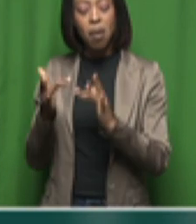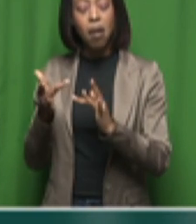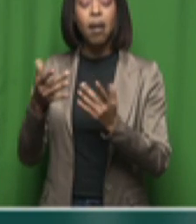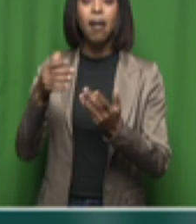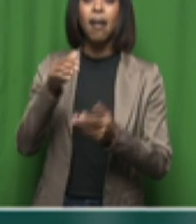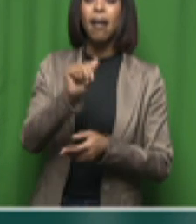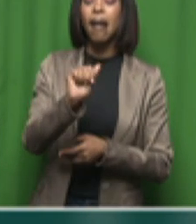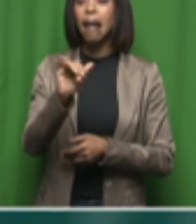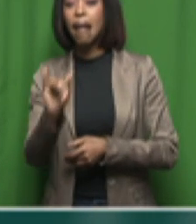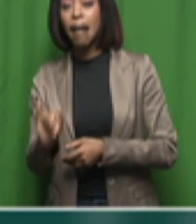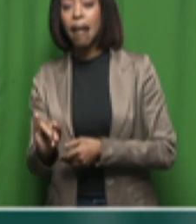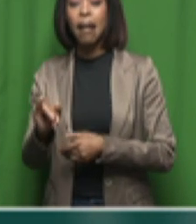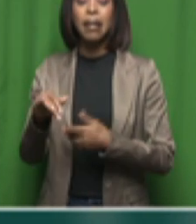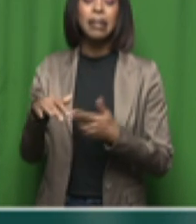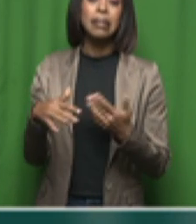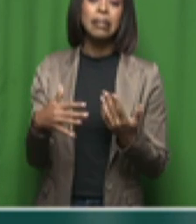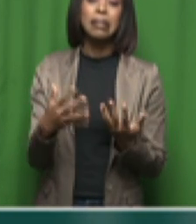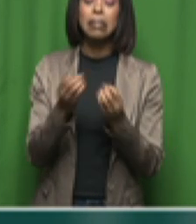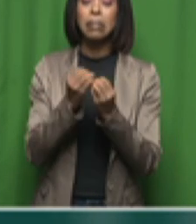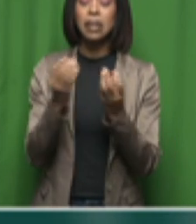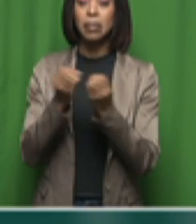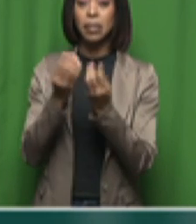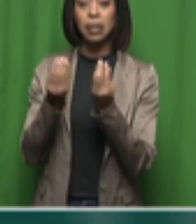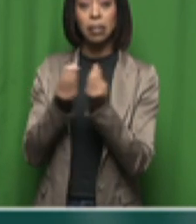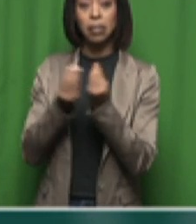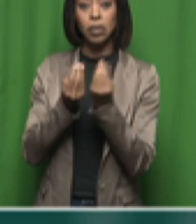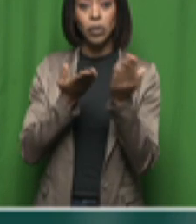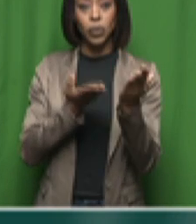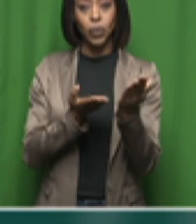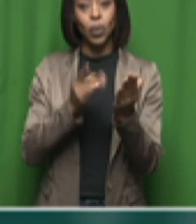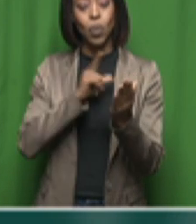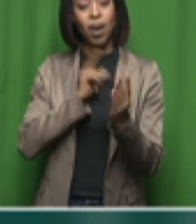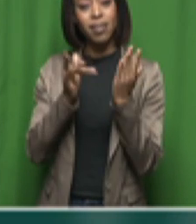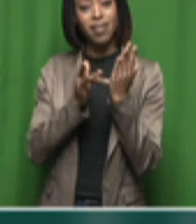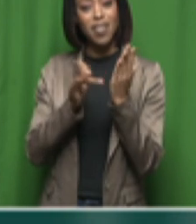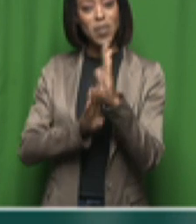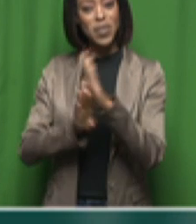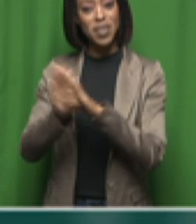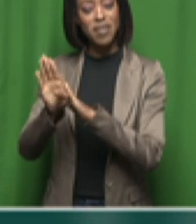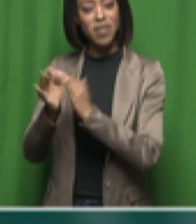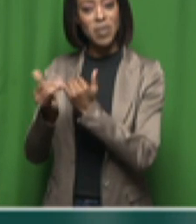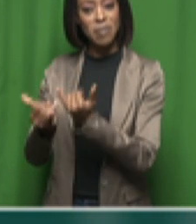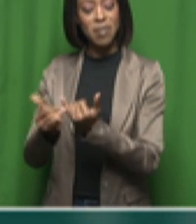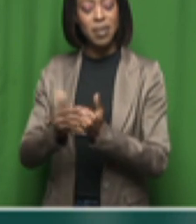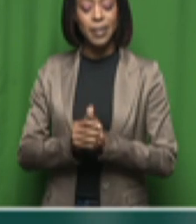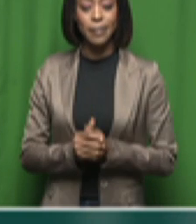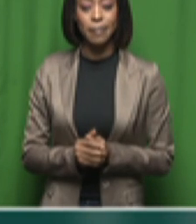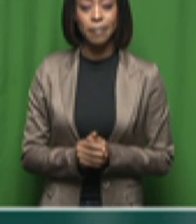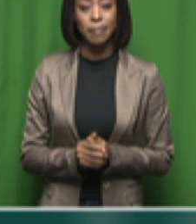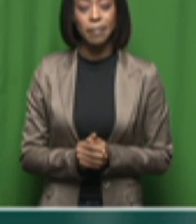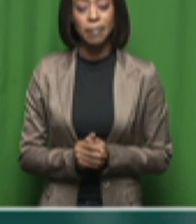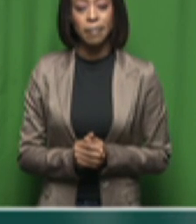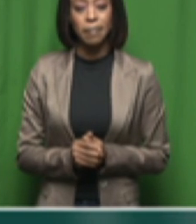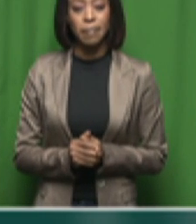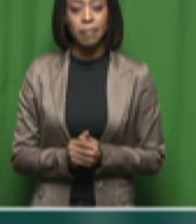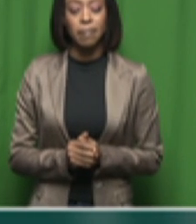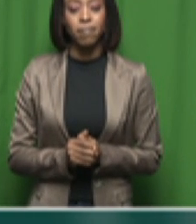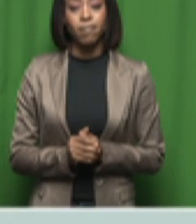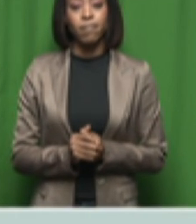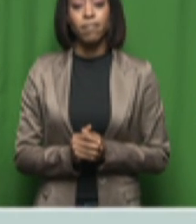learning, which is the current groundbreaking technology that's changing a lot of business